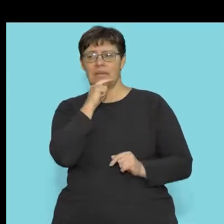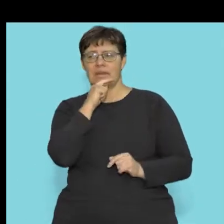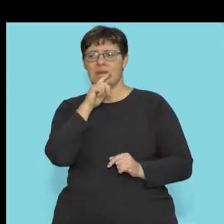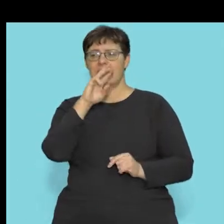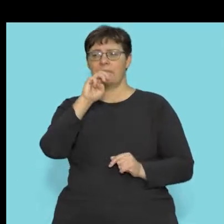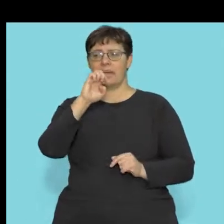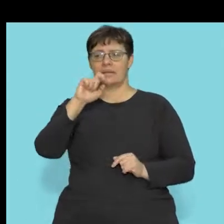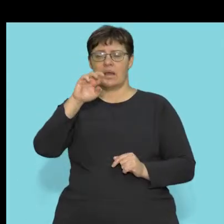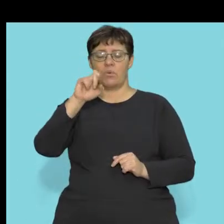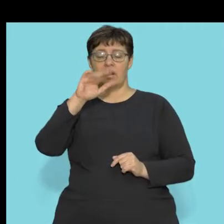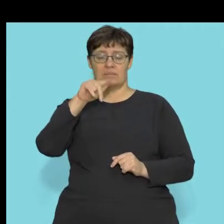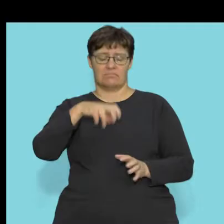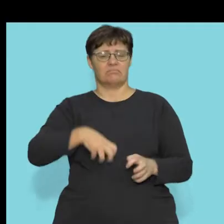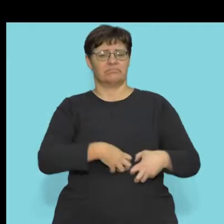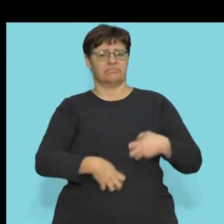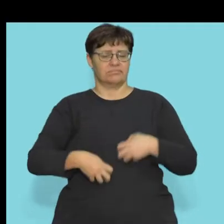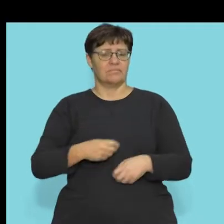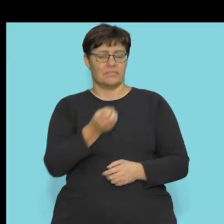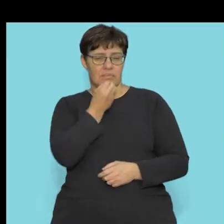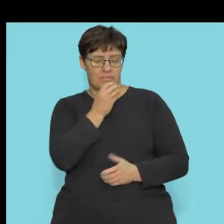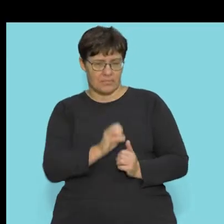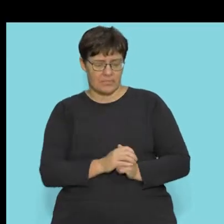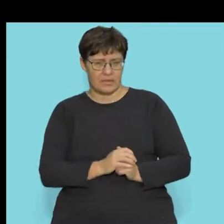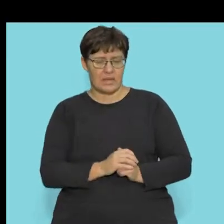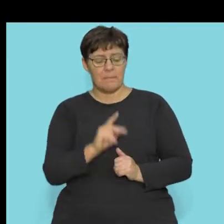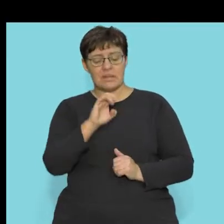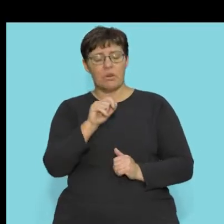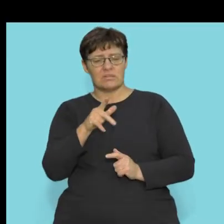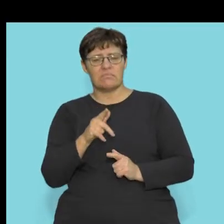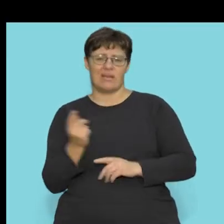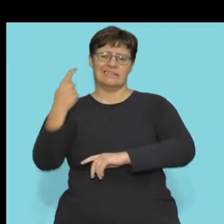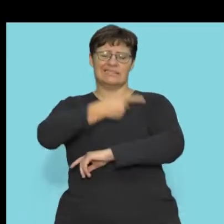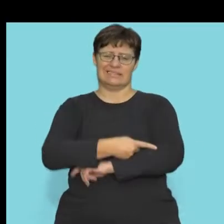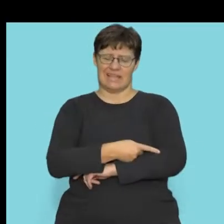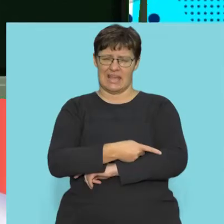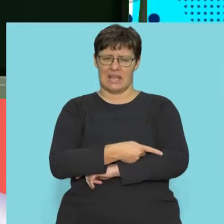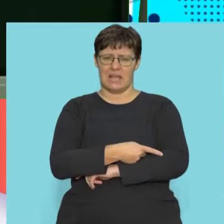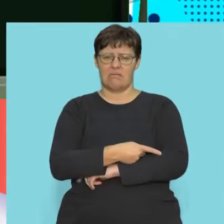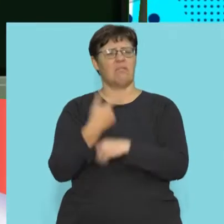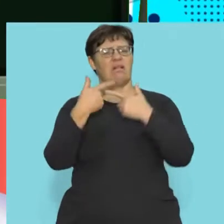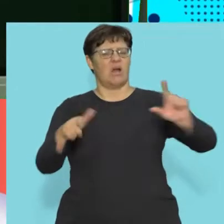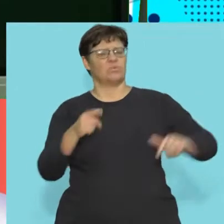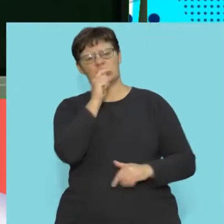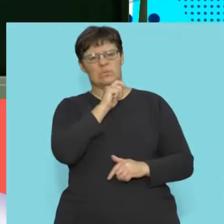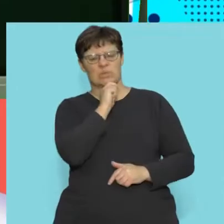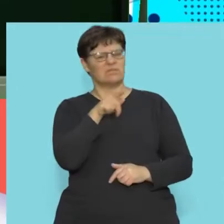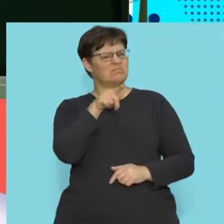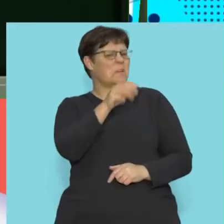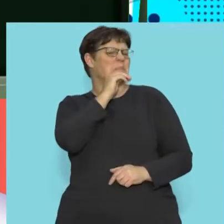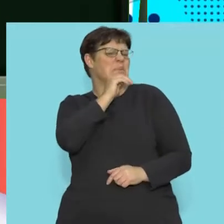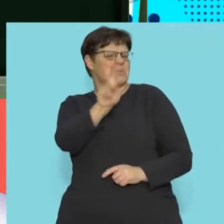is metabolism. We often get the term metabolism used in our daily